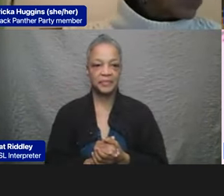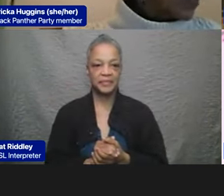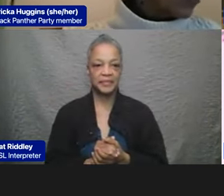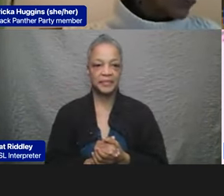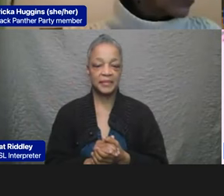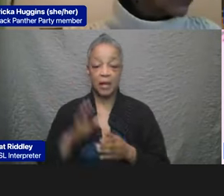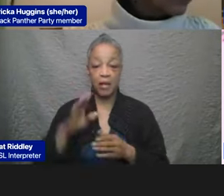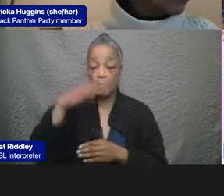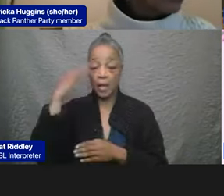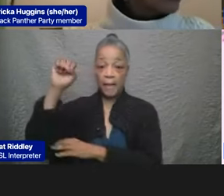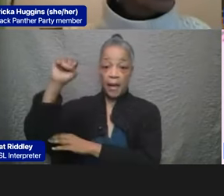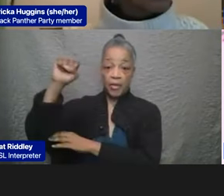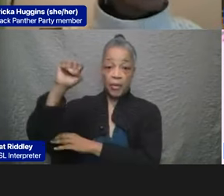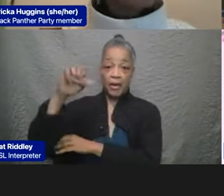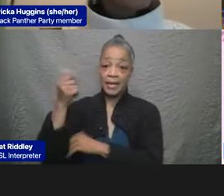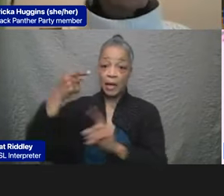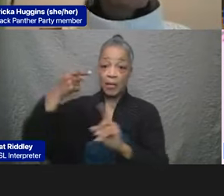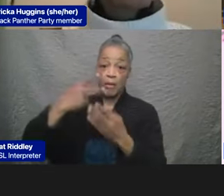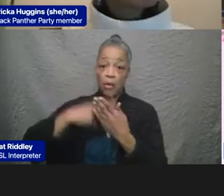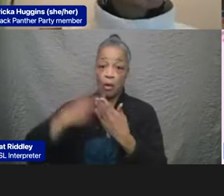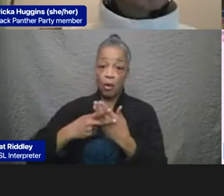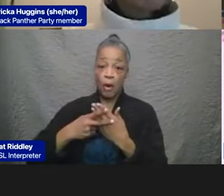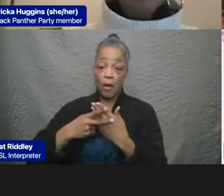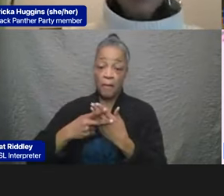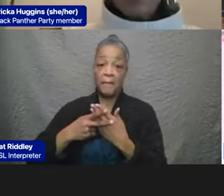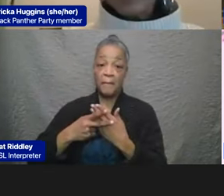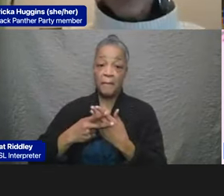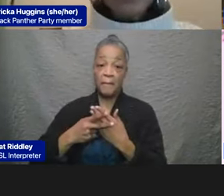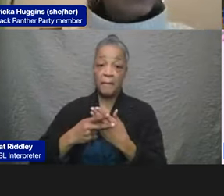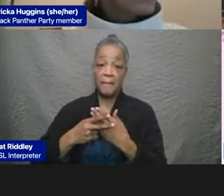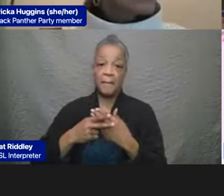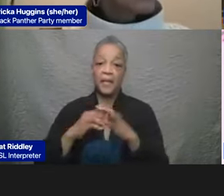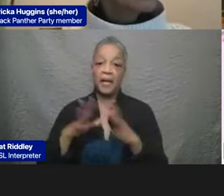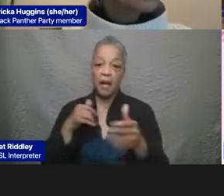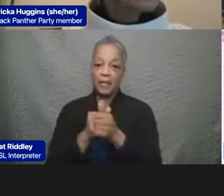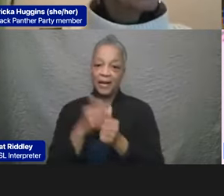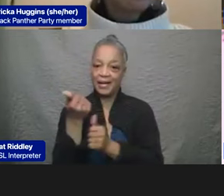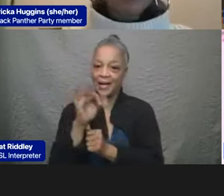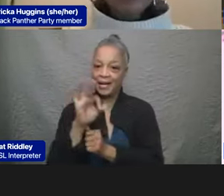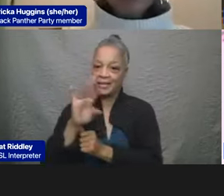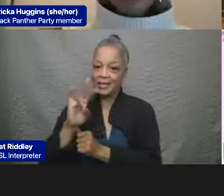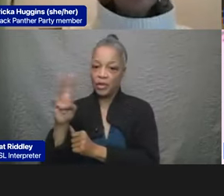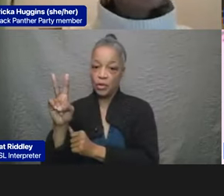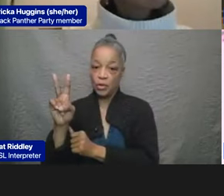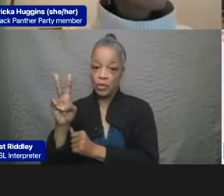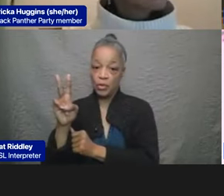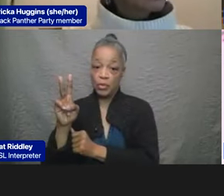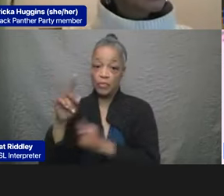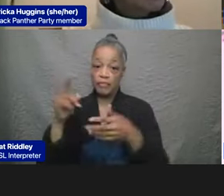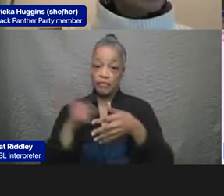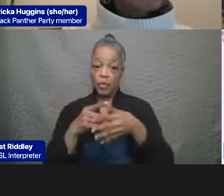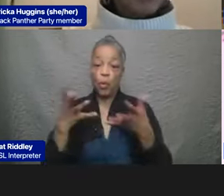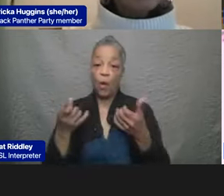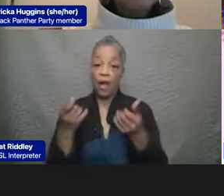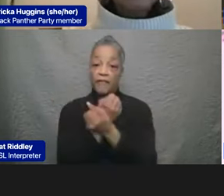The Black Panther Party 10-point program and platform, updated 1972. We want freedom.